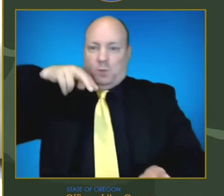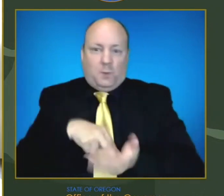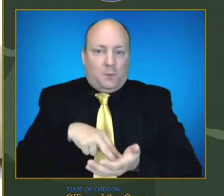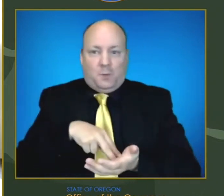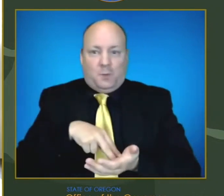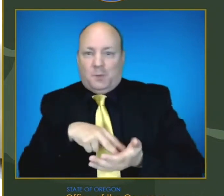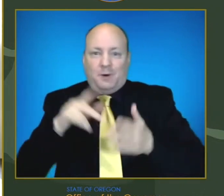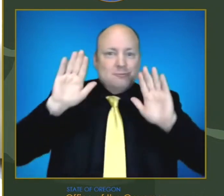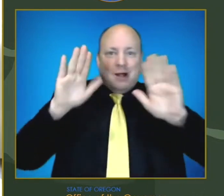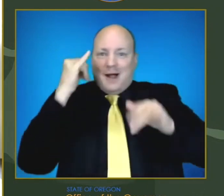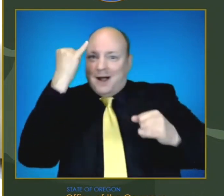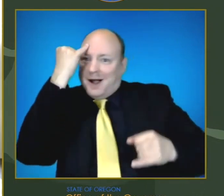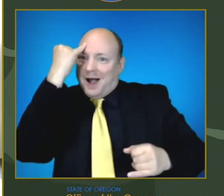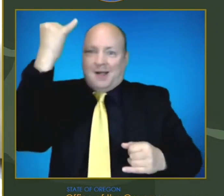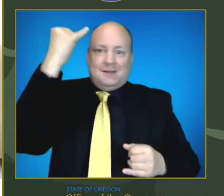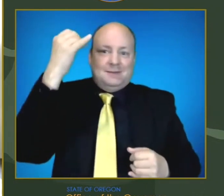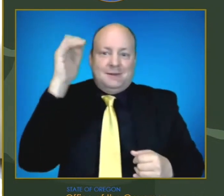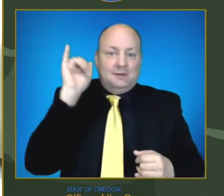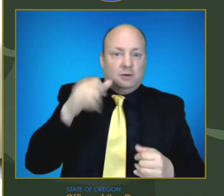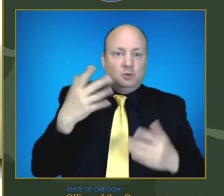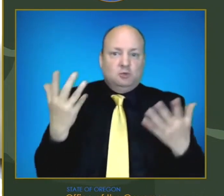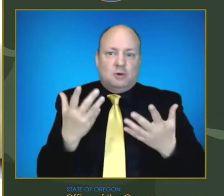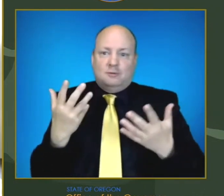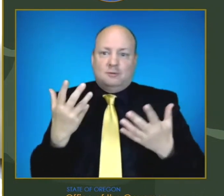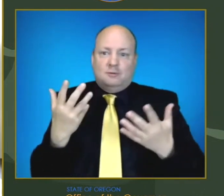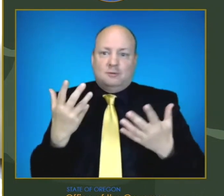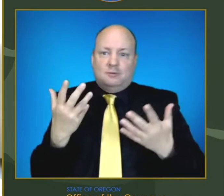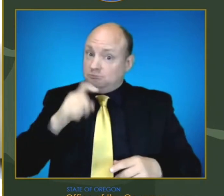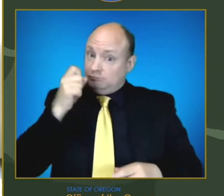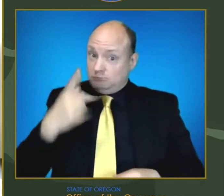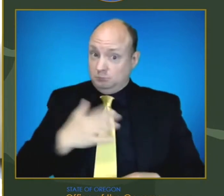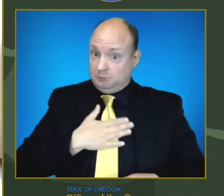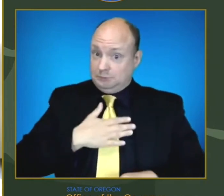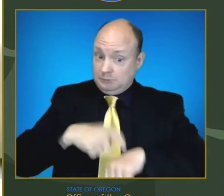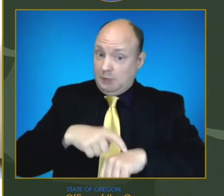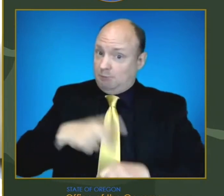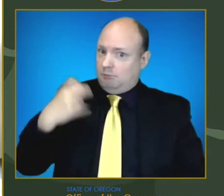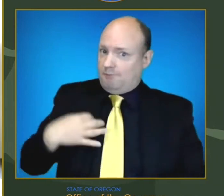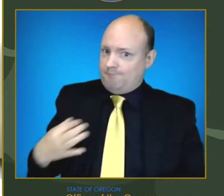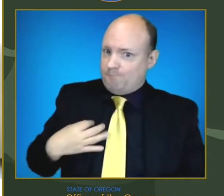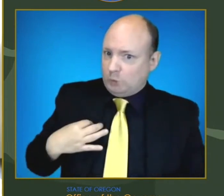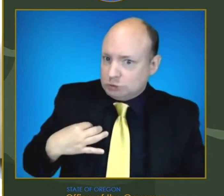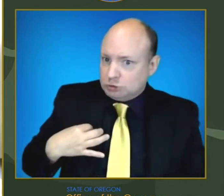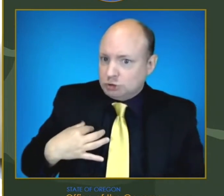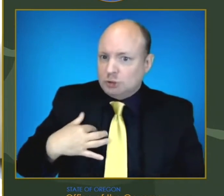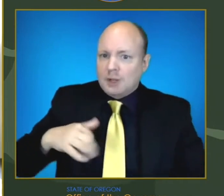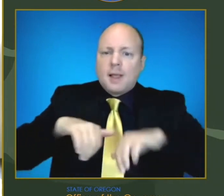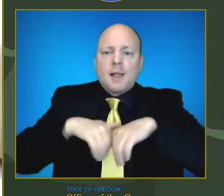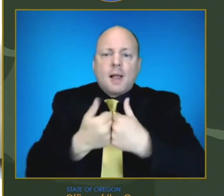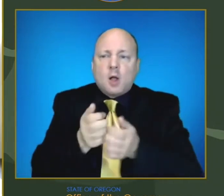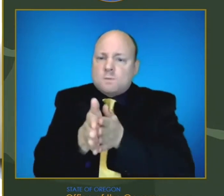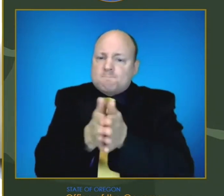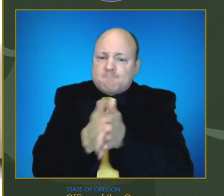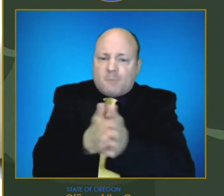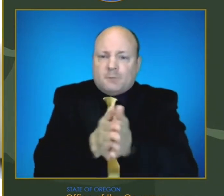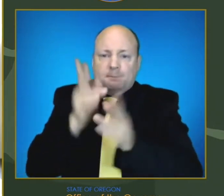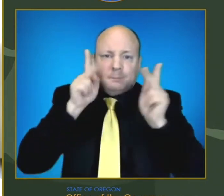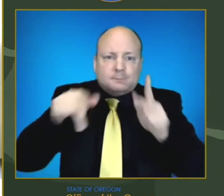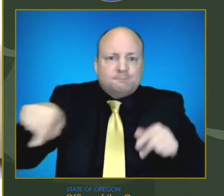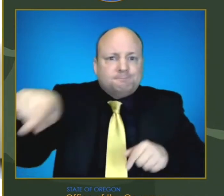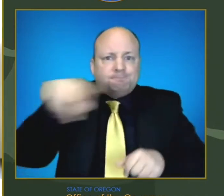volunteer my time and share all that I know about this issue of motivating people and organizations to make